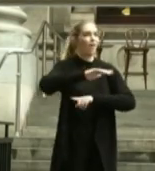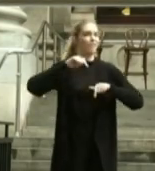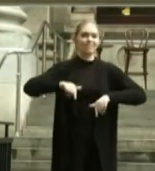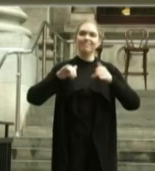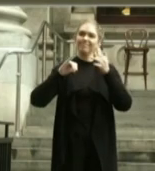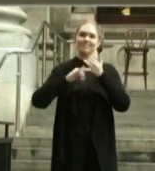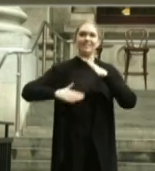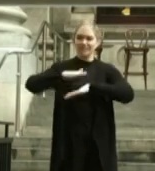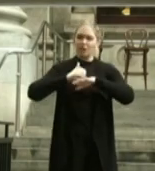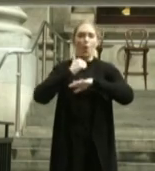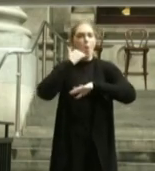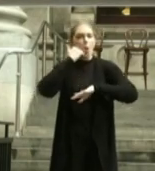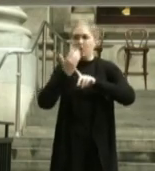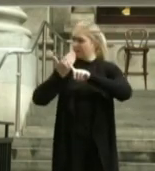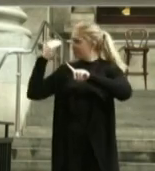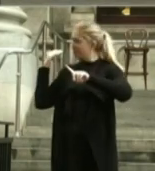nation,